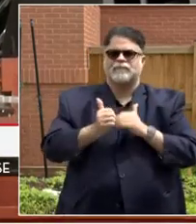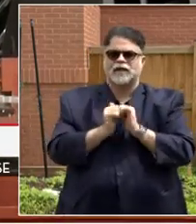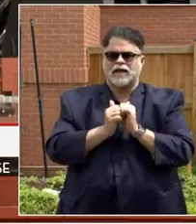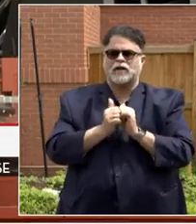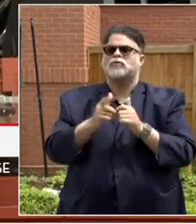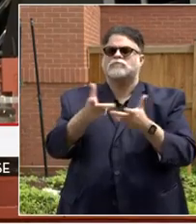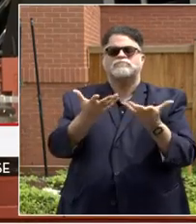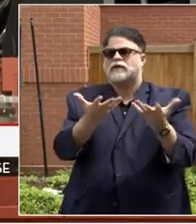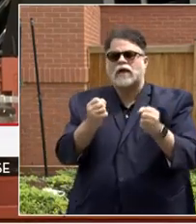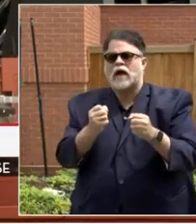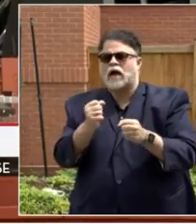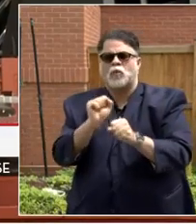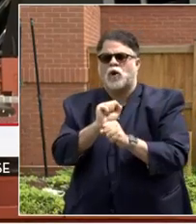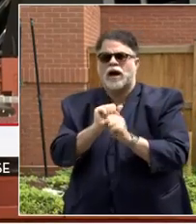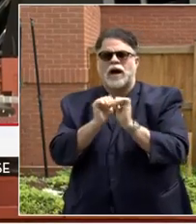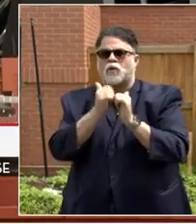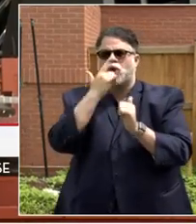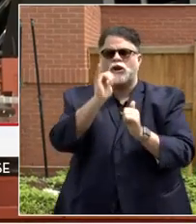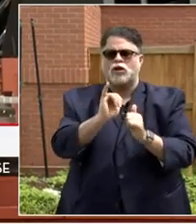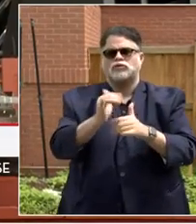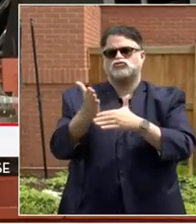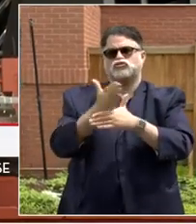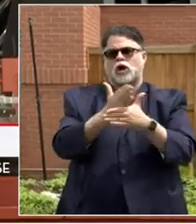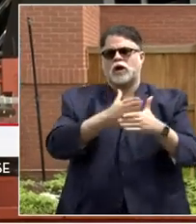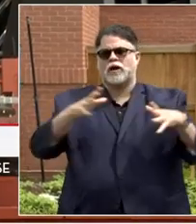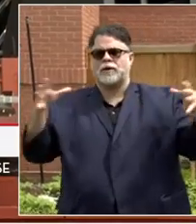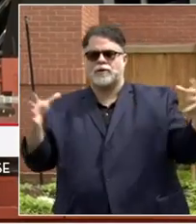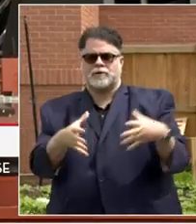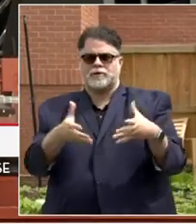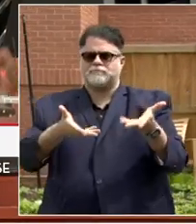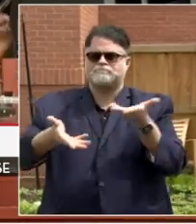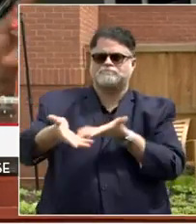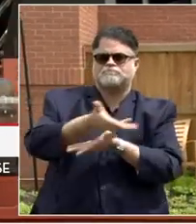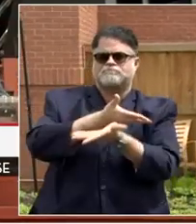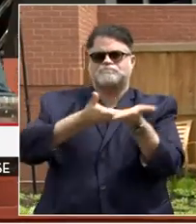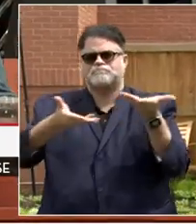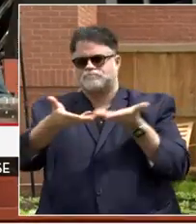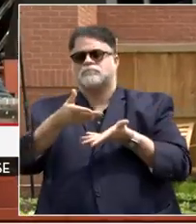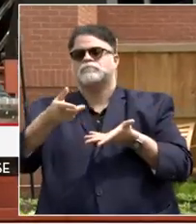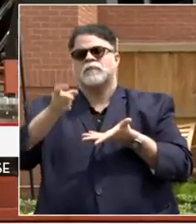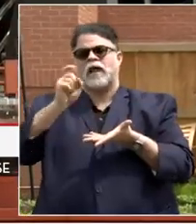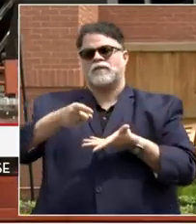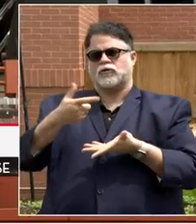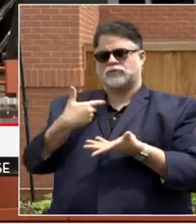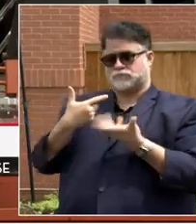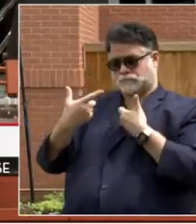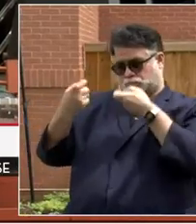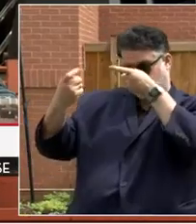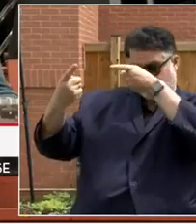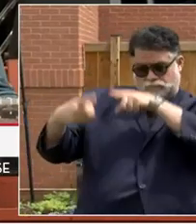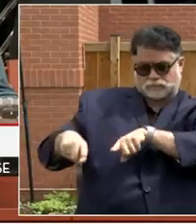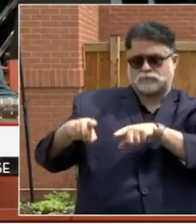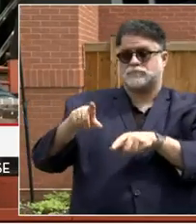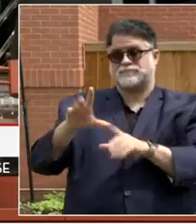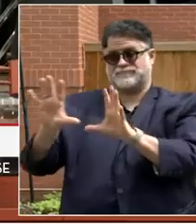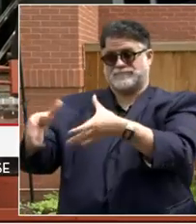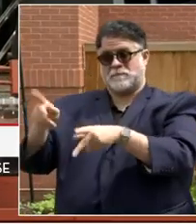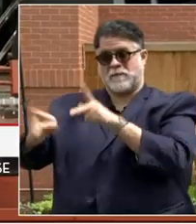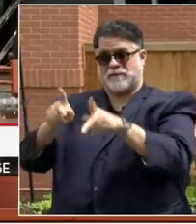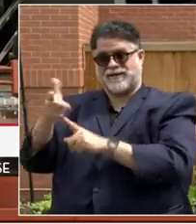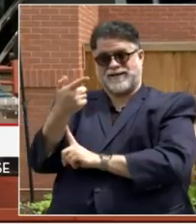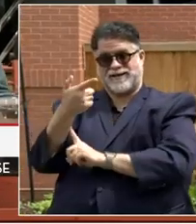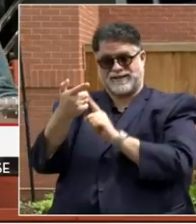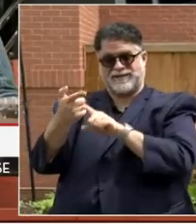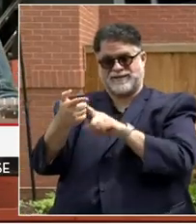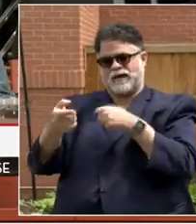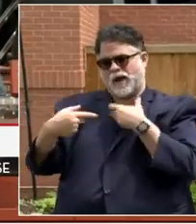he wanted me to get. He told me I got them to agree. And Sonny did his part down Good Hope Road. So